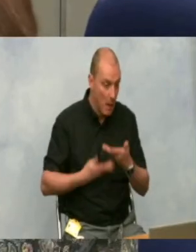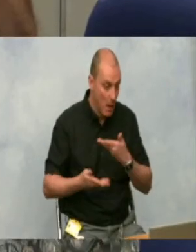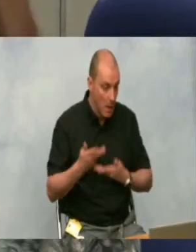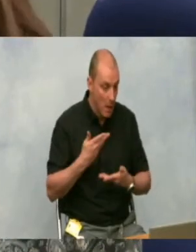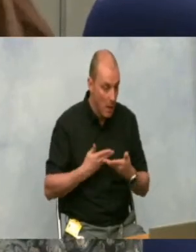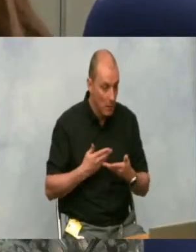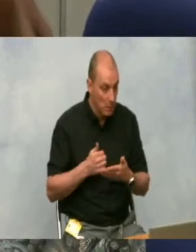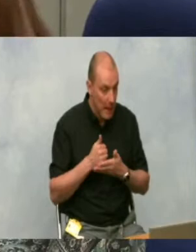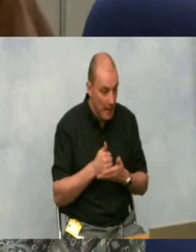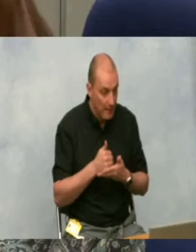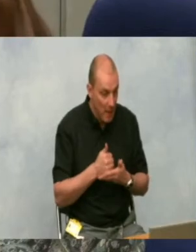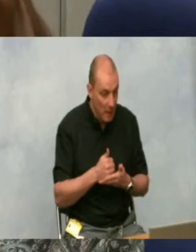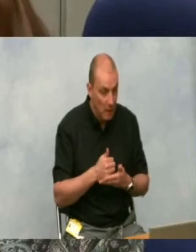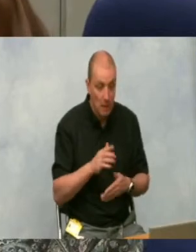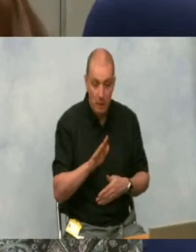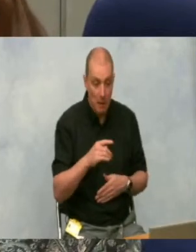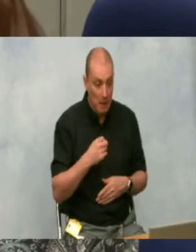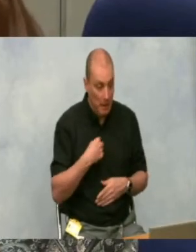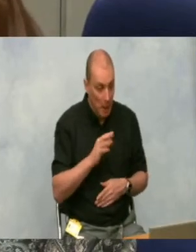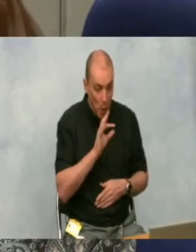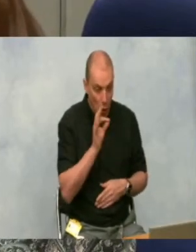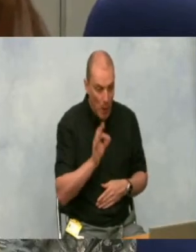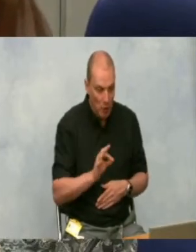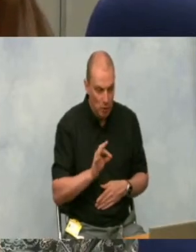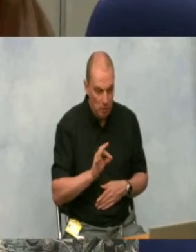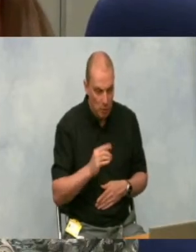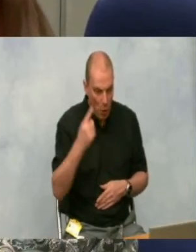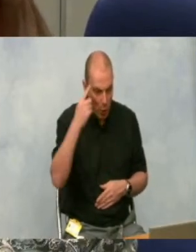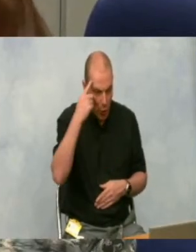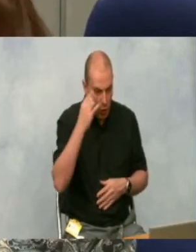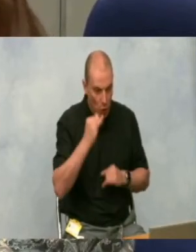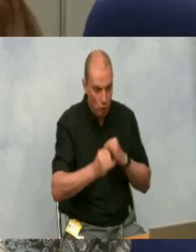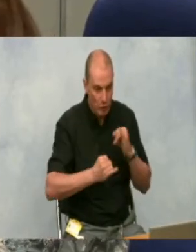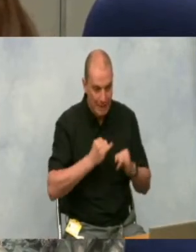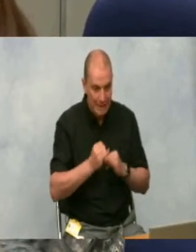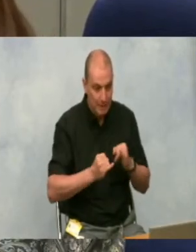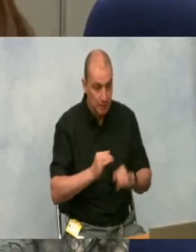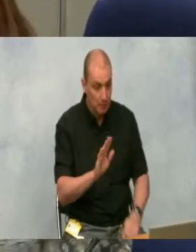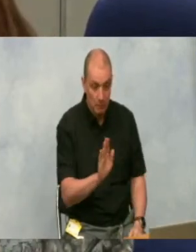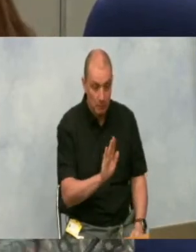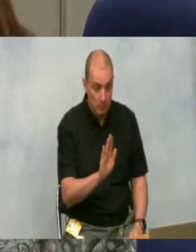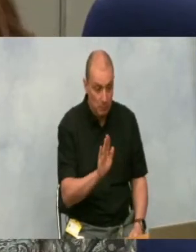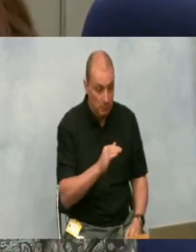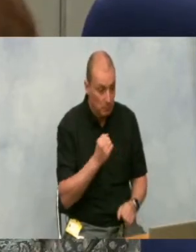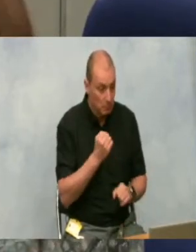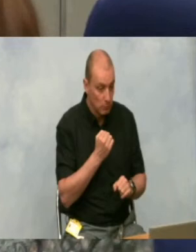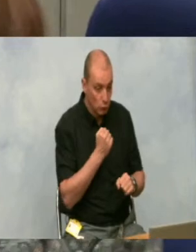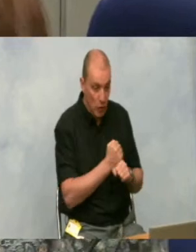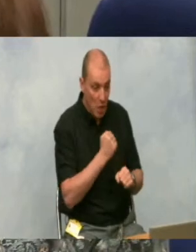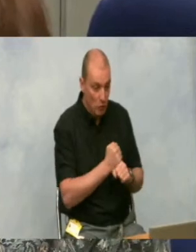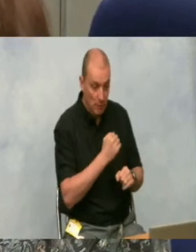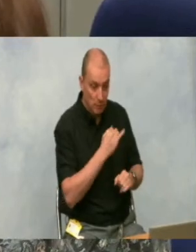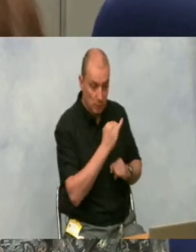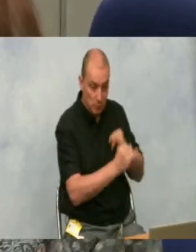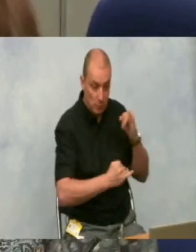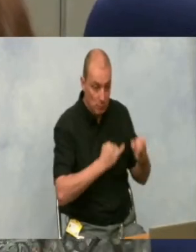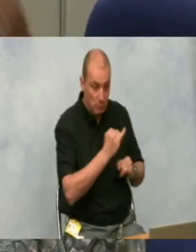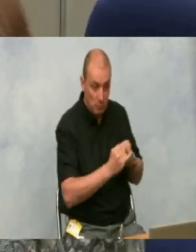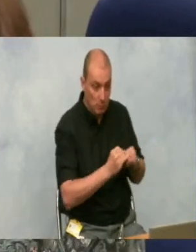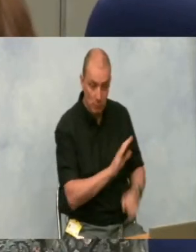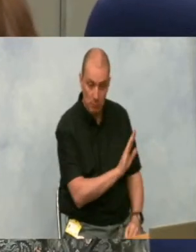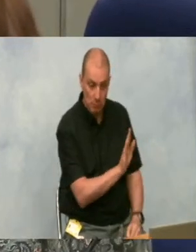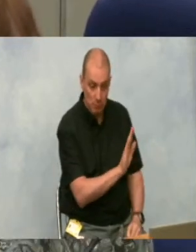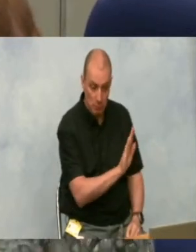my questions are no criticism of the officers. Jerry, please, be assured of that. I just